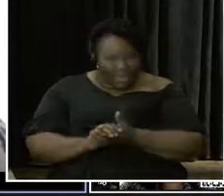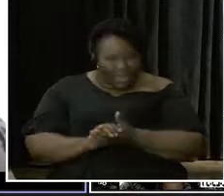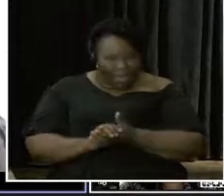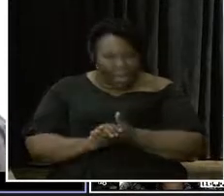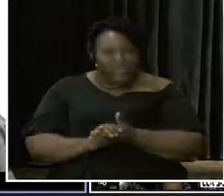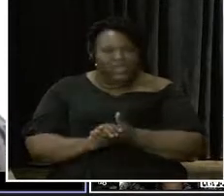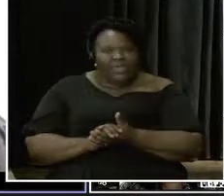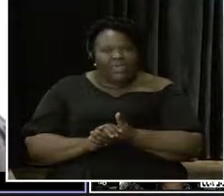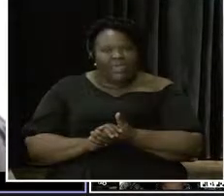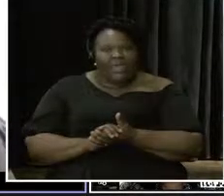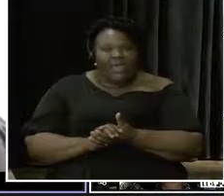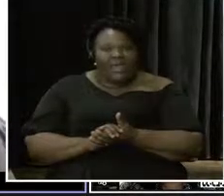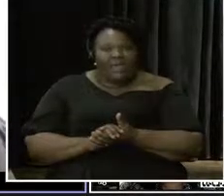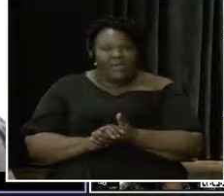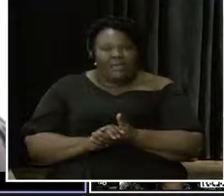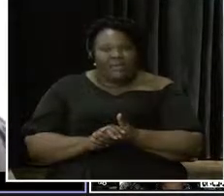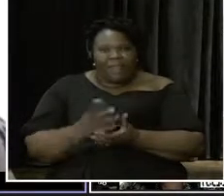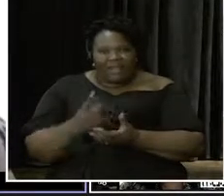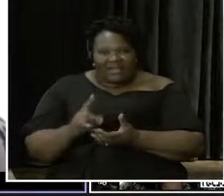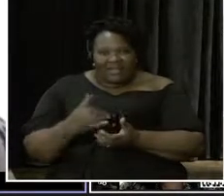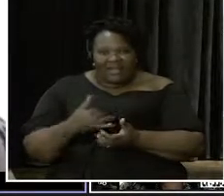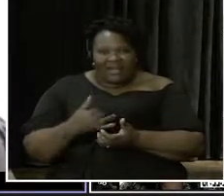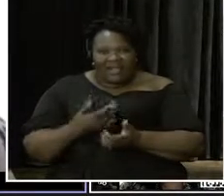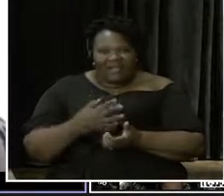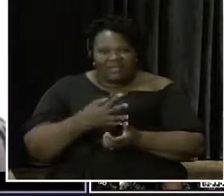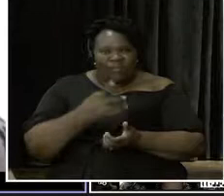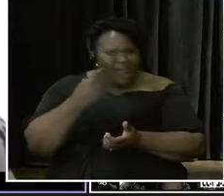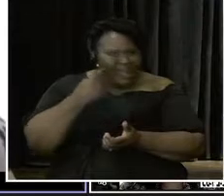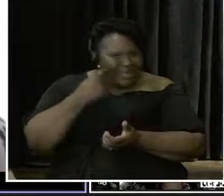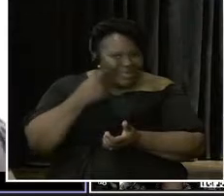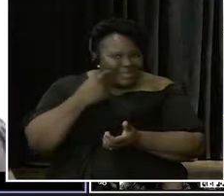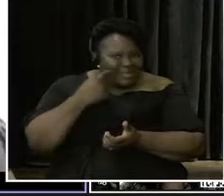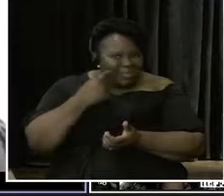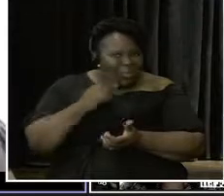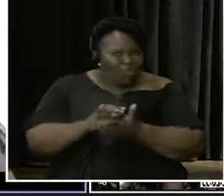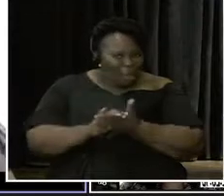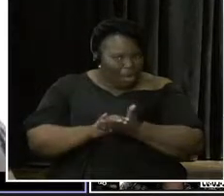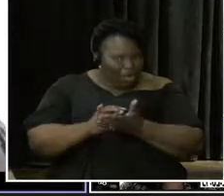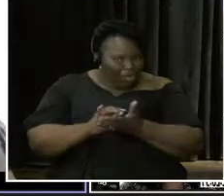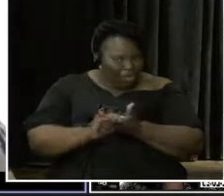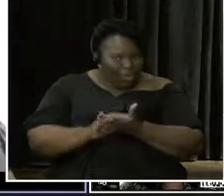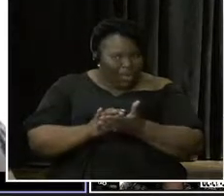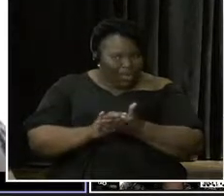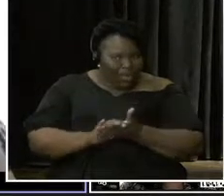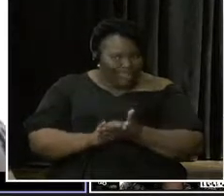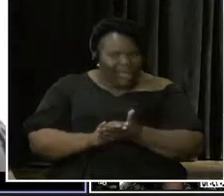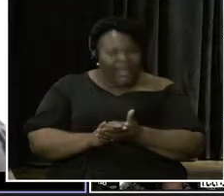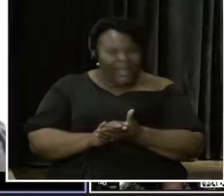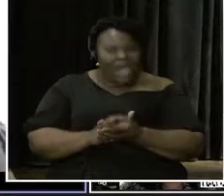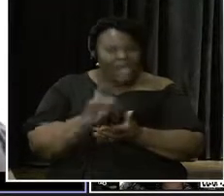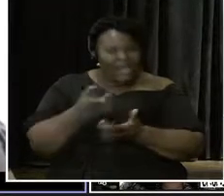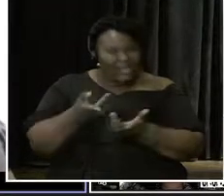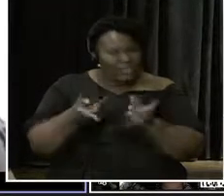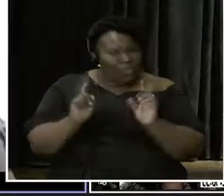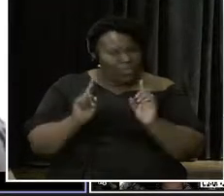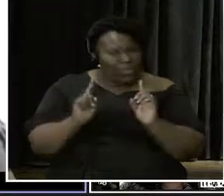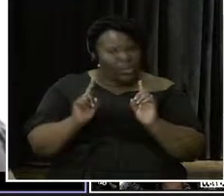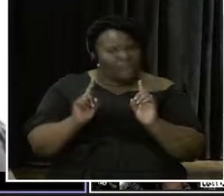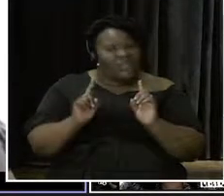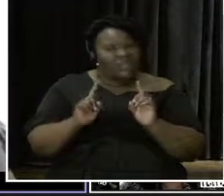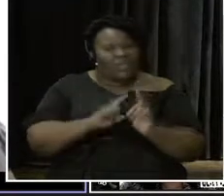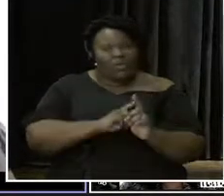a far easier option and a far less politically risky option, because many of our debtors are